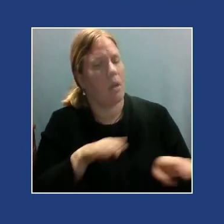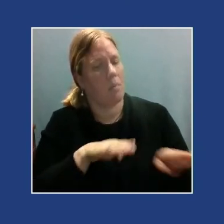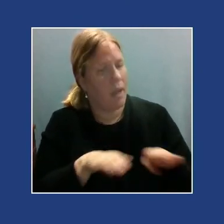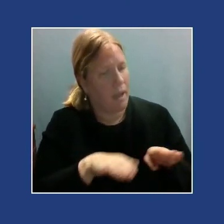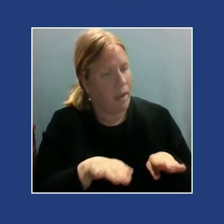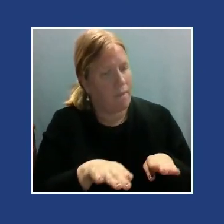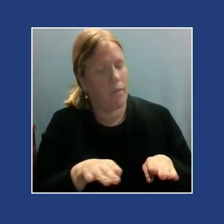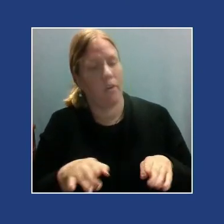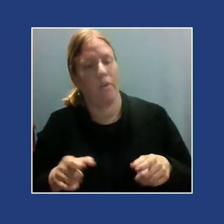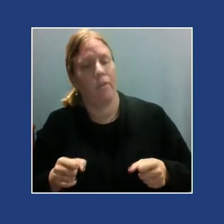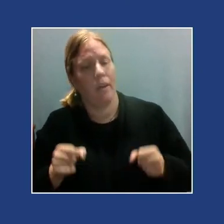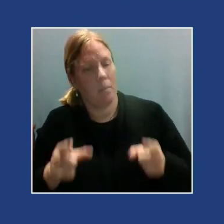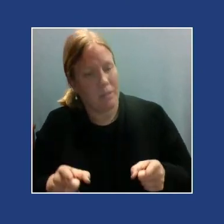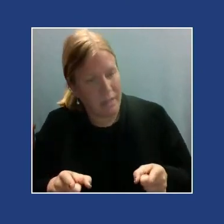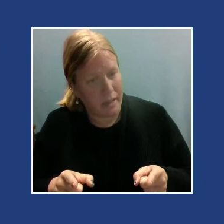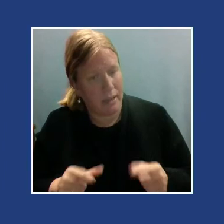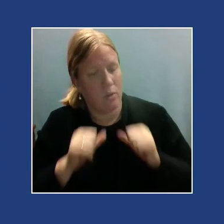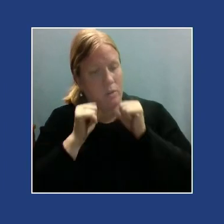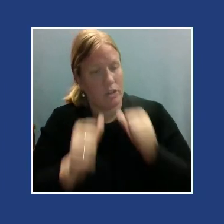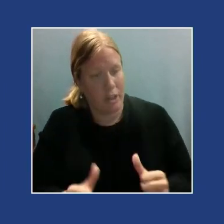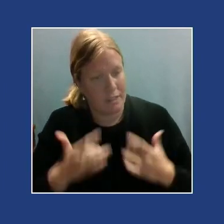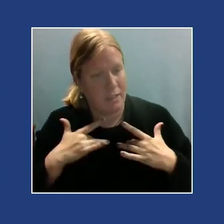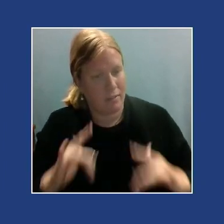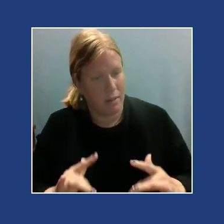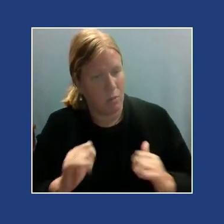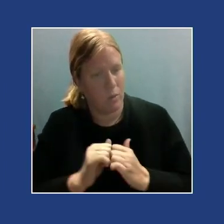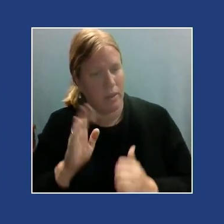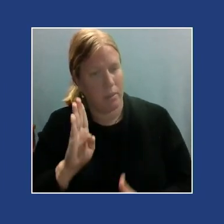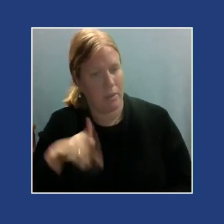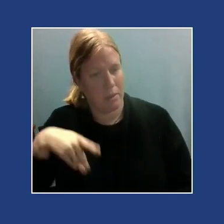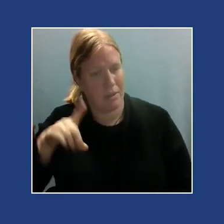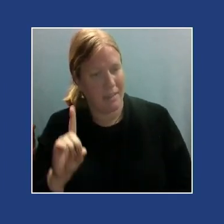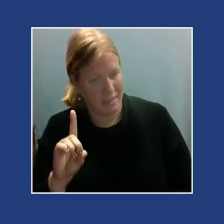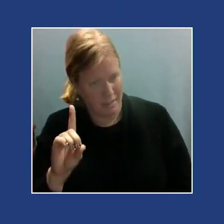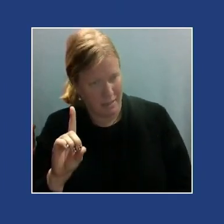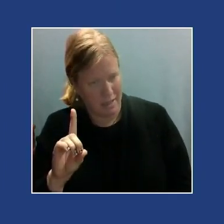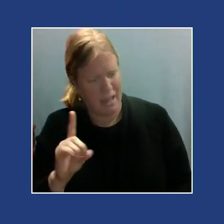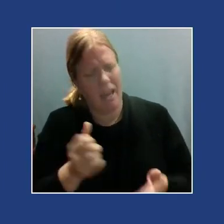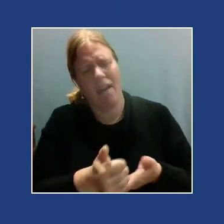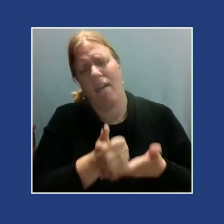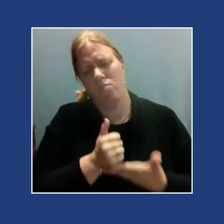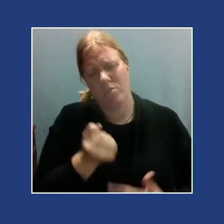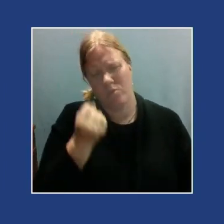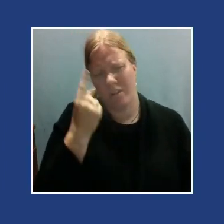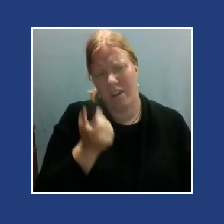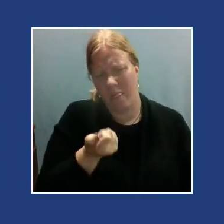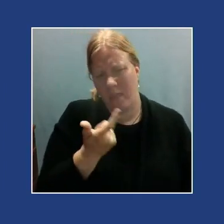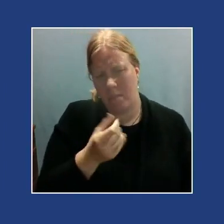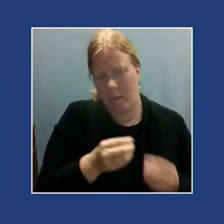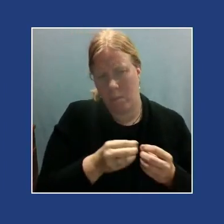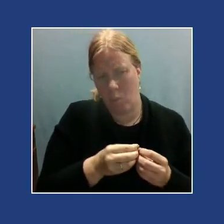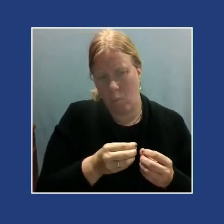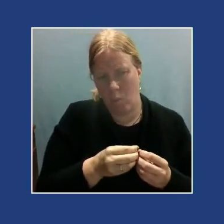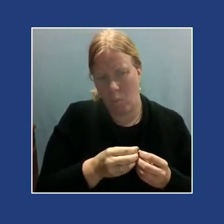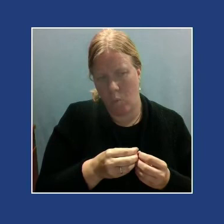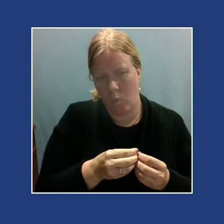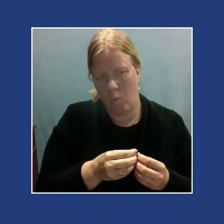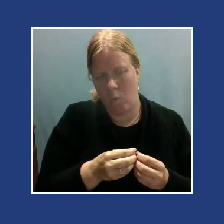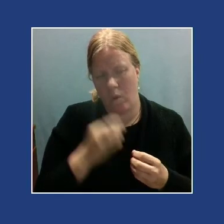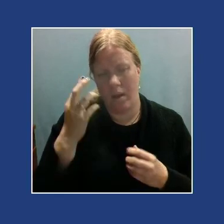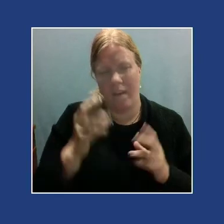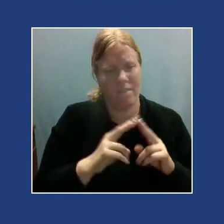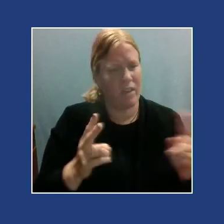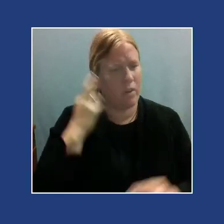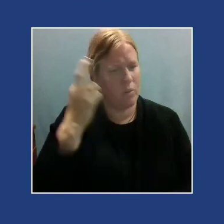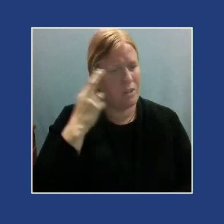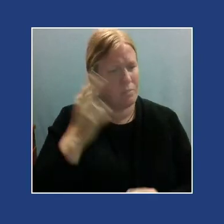rejection sensitivity, in BPD. Can you just help us understand this a little bit more? Very reasonable reaction on the,